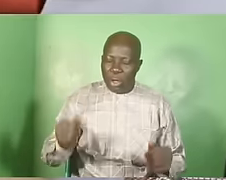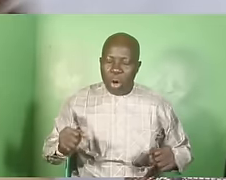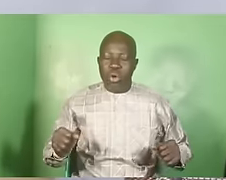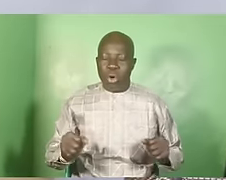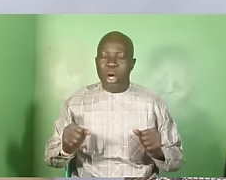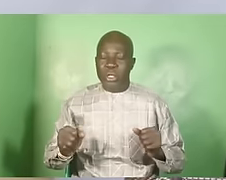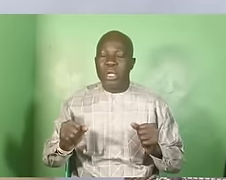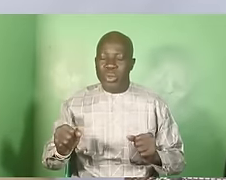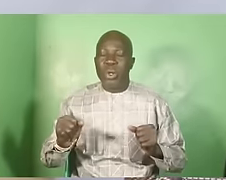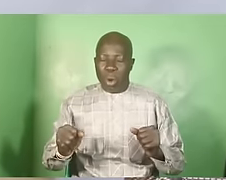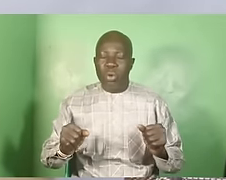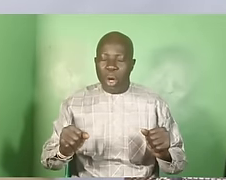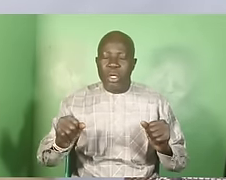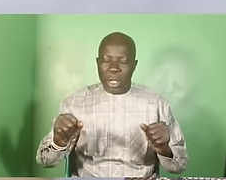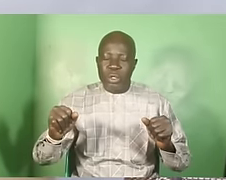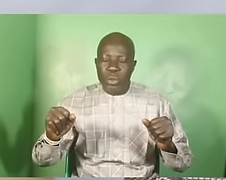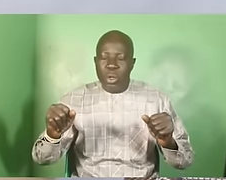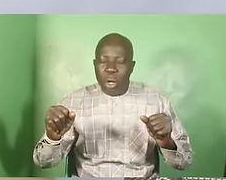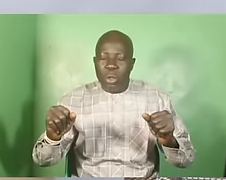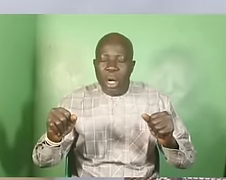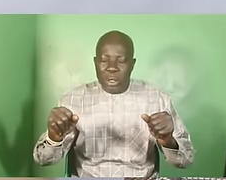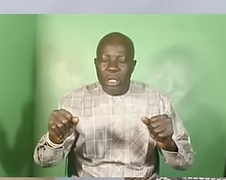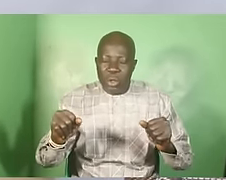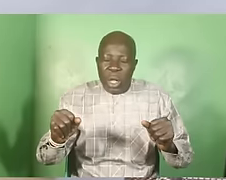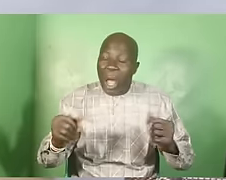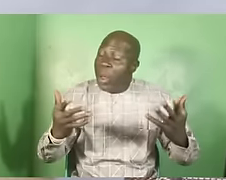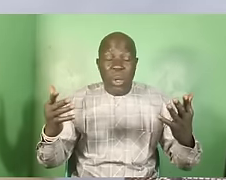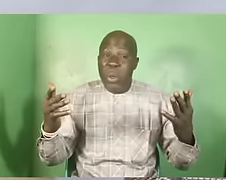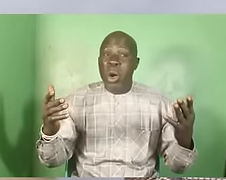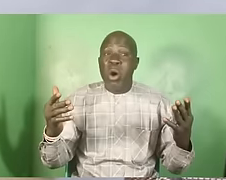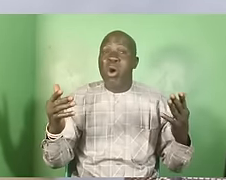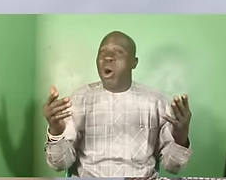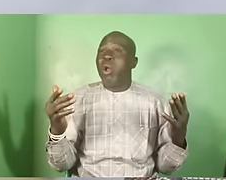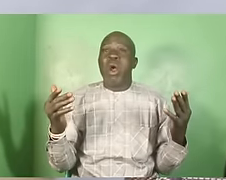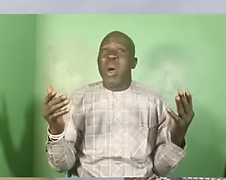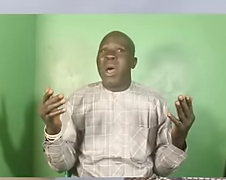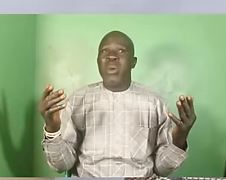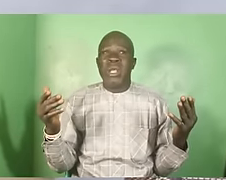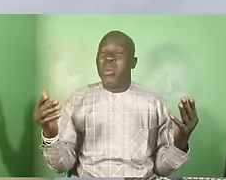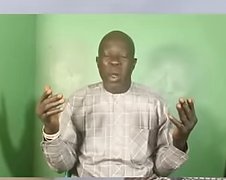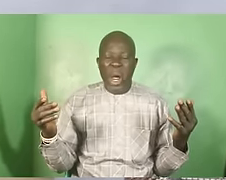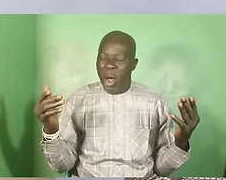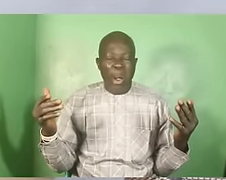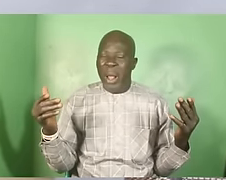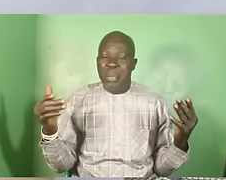Oh, my Jesus. Oh, my Jesus. Oh, my Jesus. Oh, my Jesus. Every Lord. Oh, my Lord.